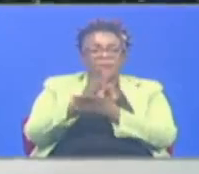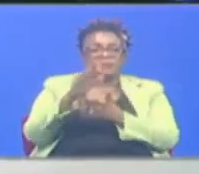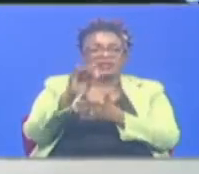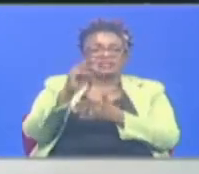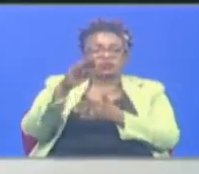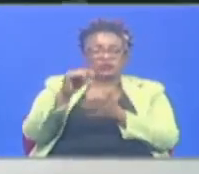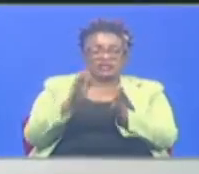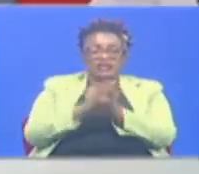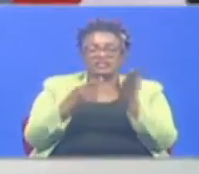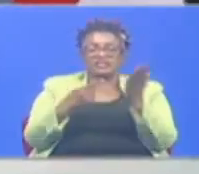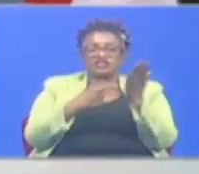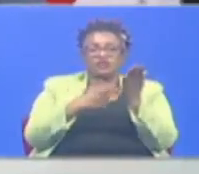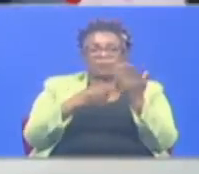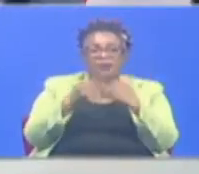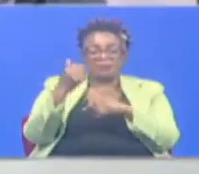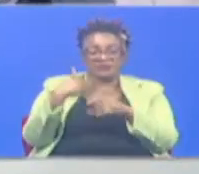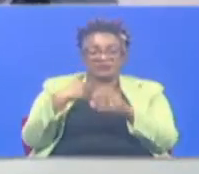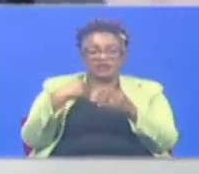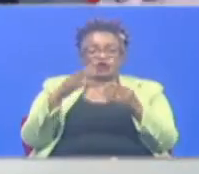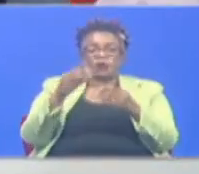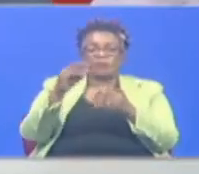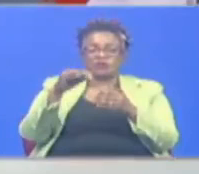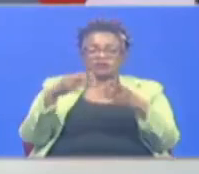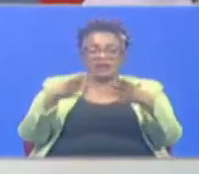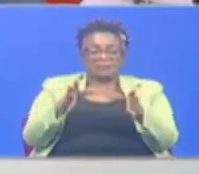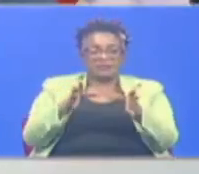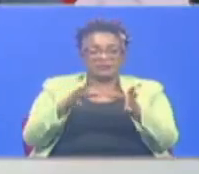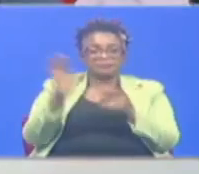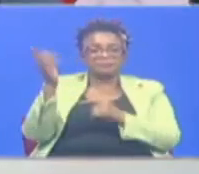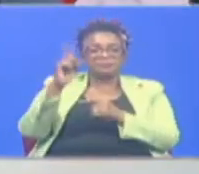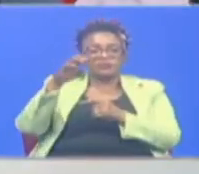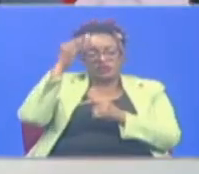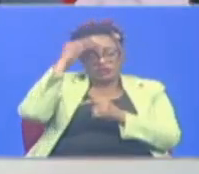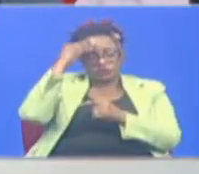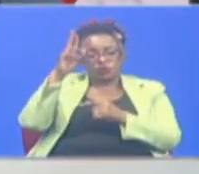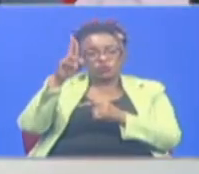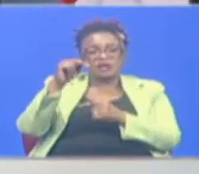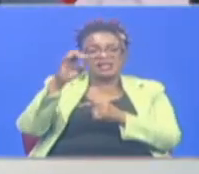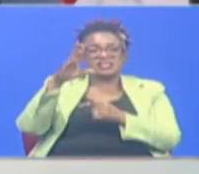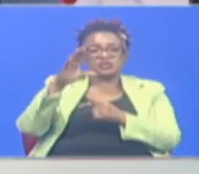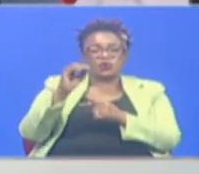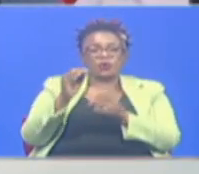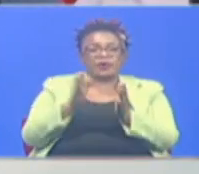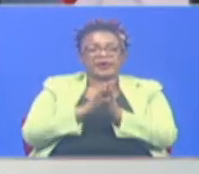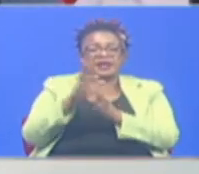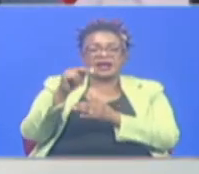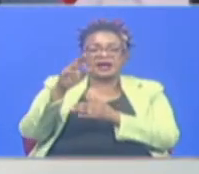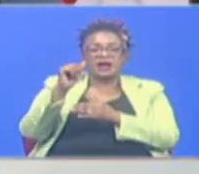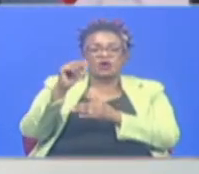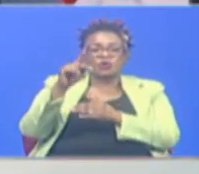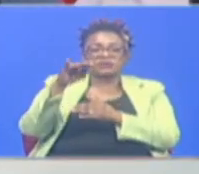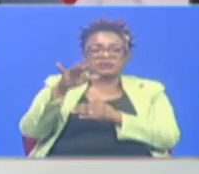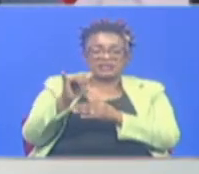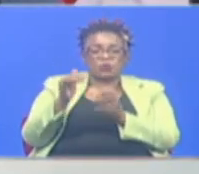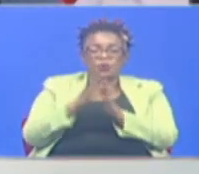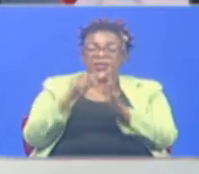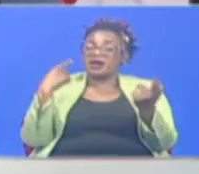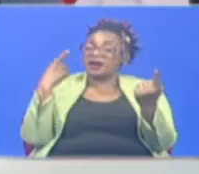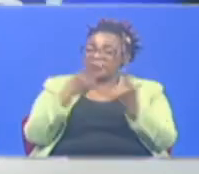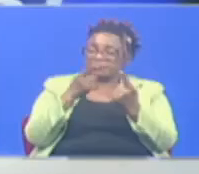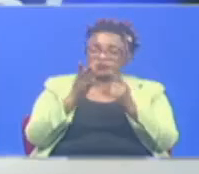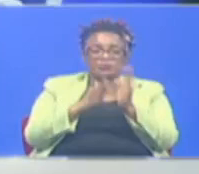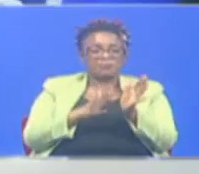Digital Payment and Commerce Company, Ministry of Education, UNESCO, and NACOSTI, with an aim to prepare